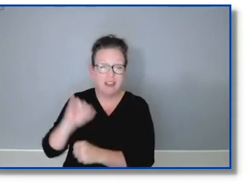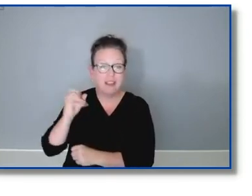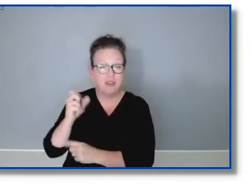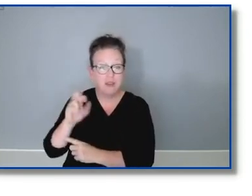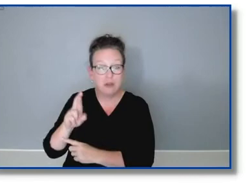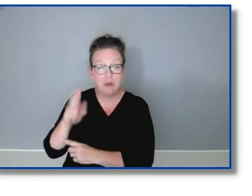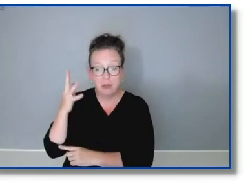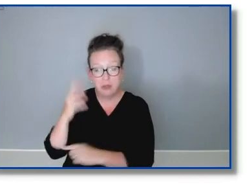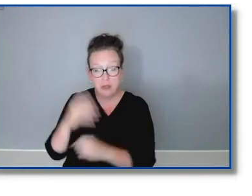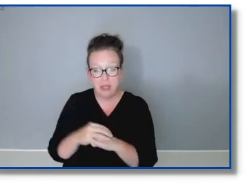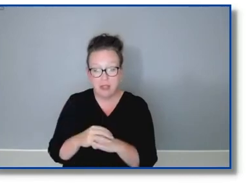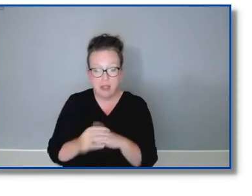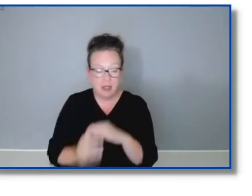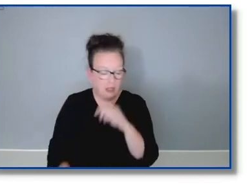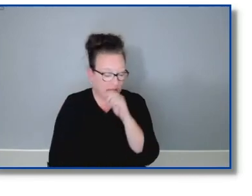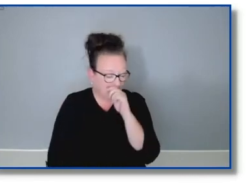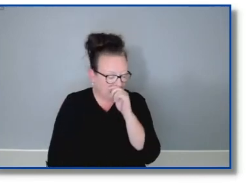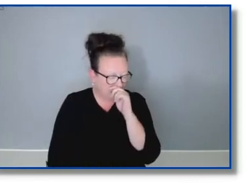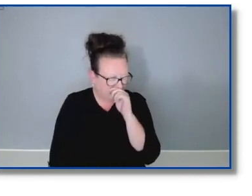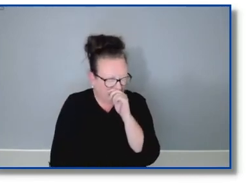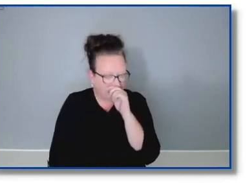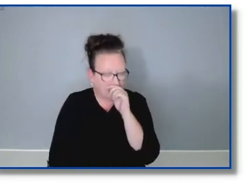And now they will grow entangled, and